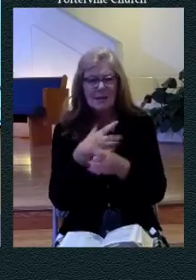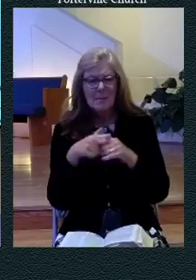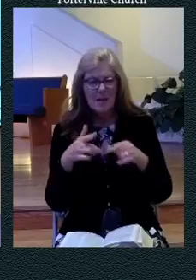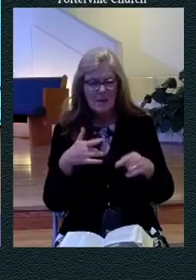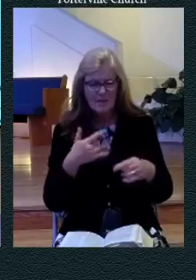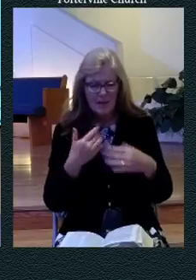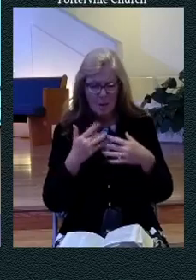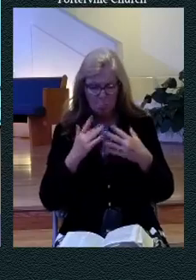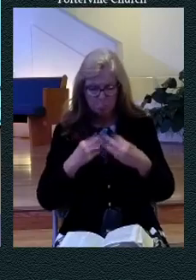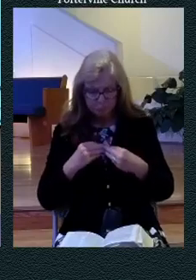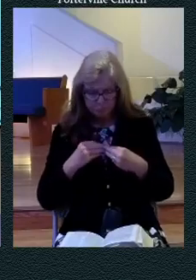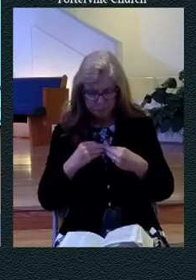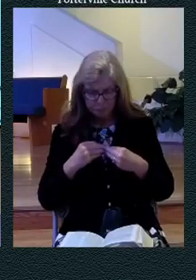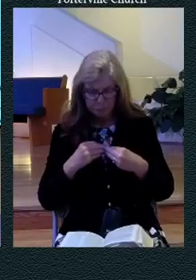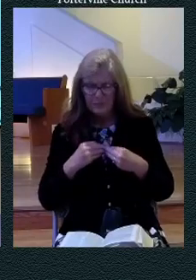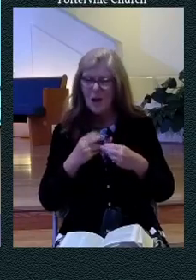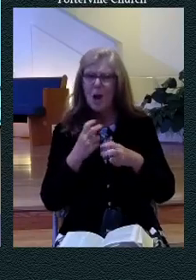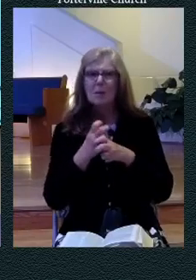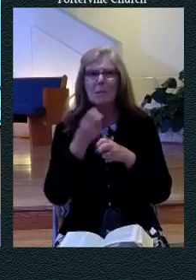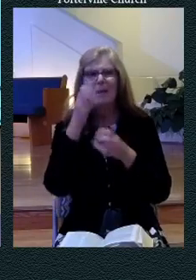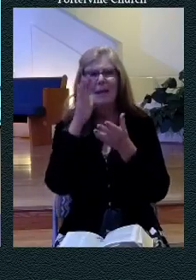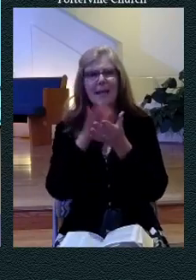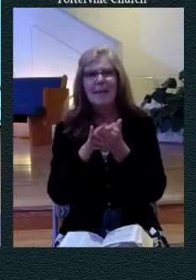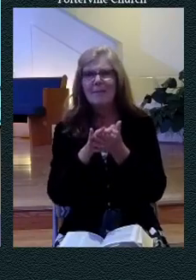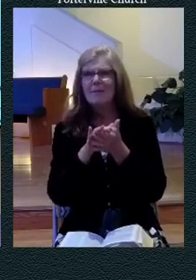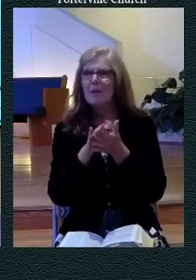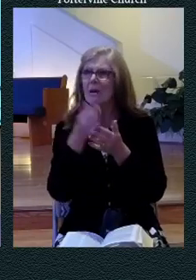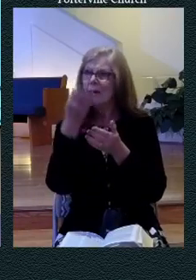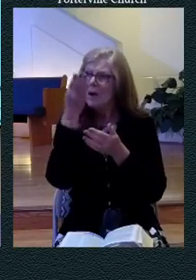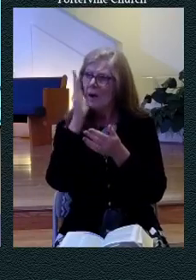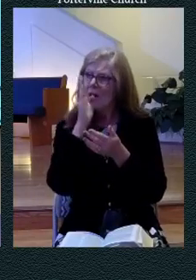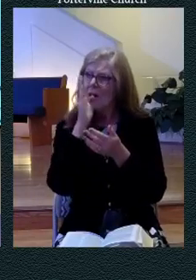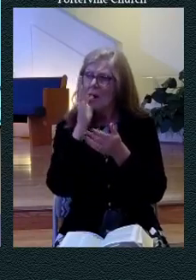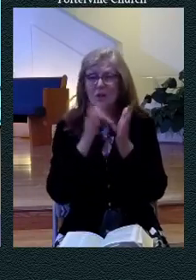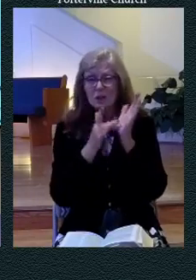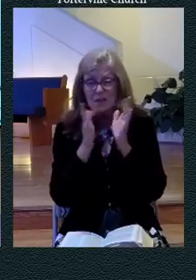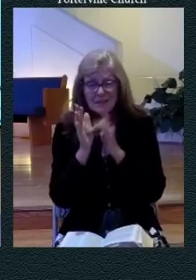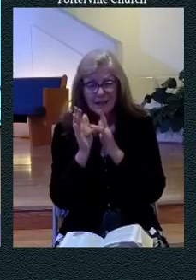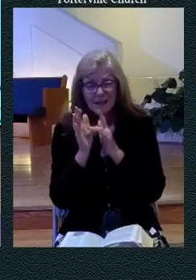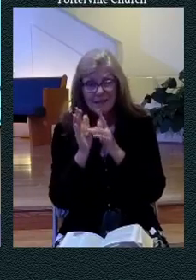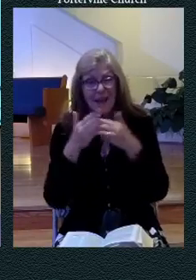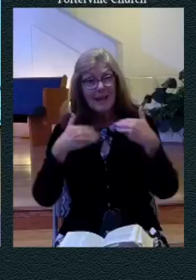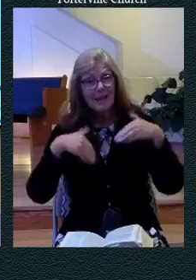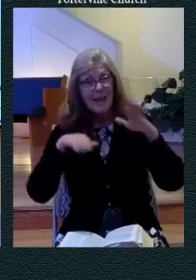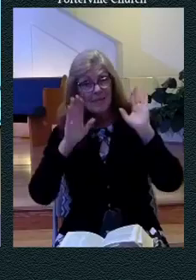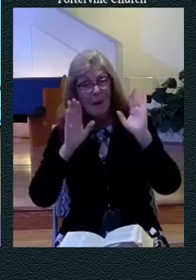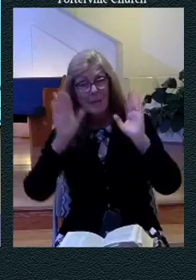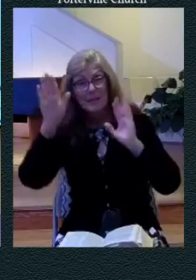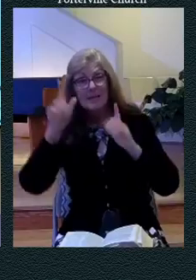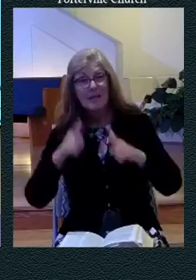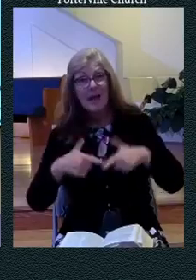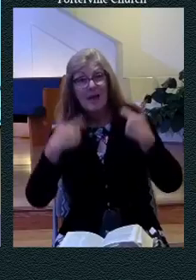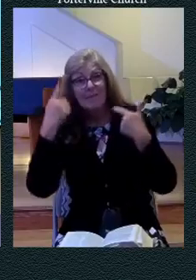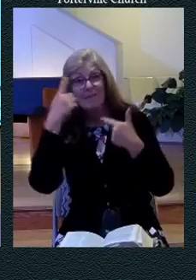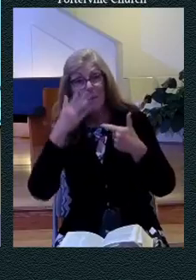hard to believe that Christ gave himself for your sins.